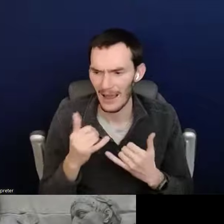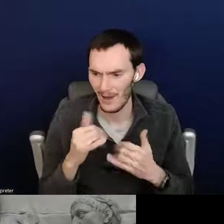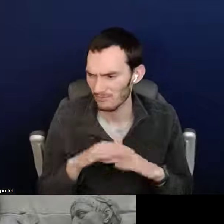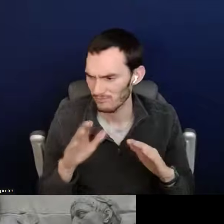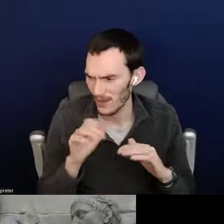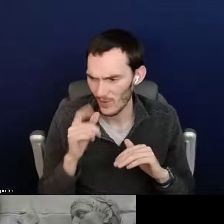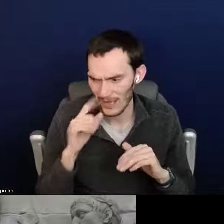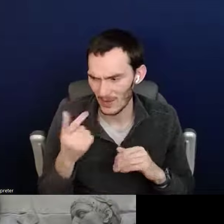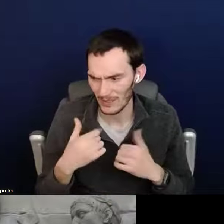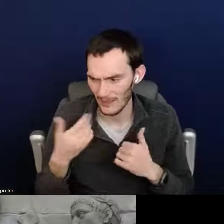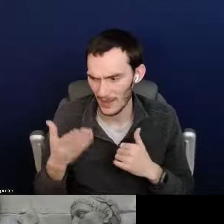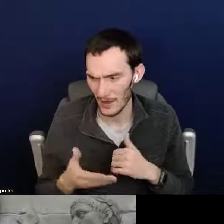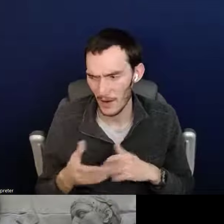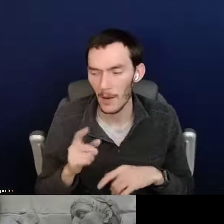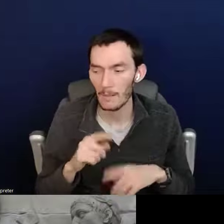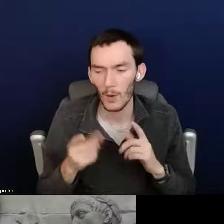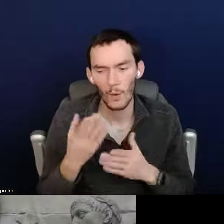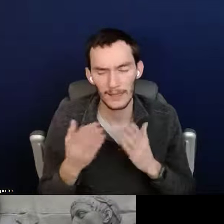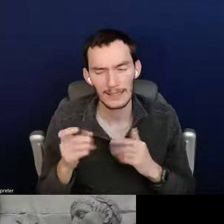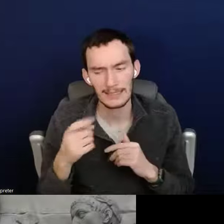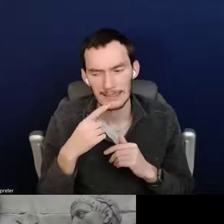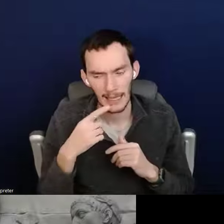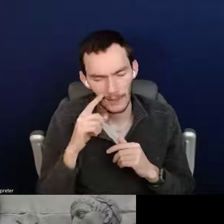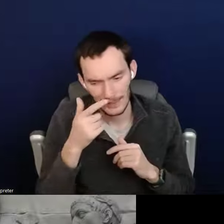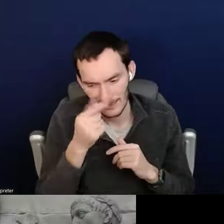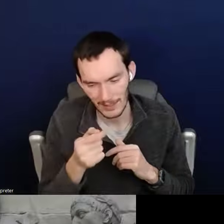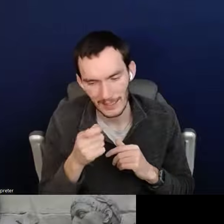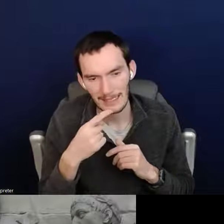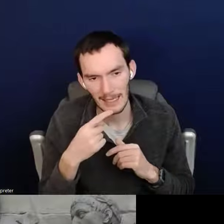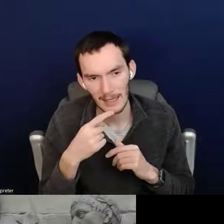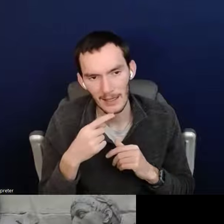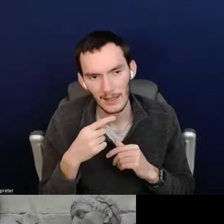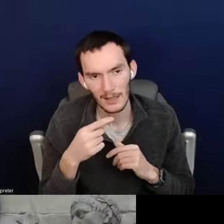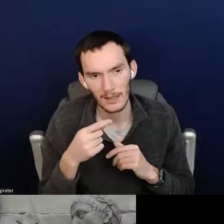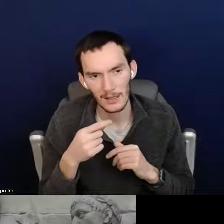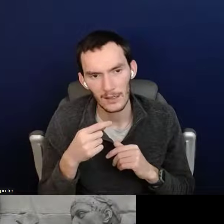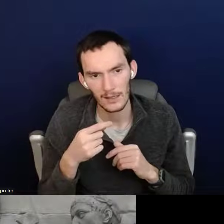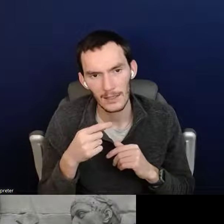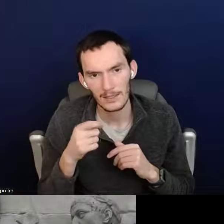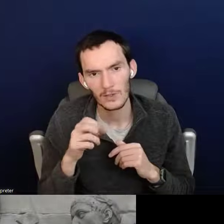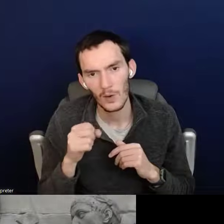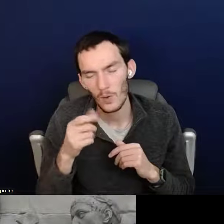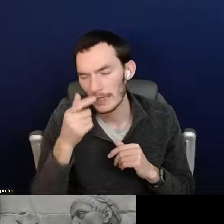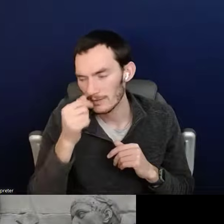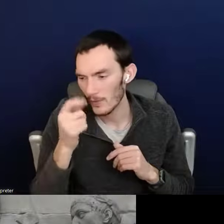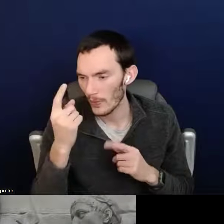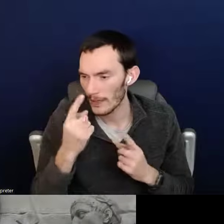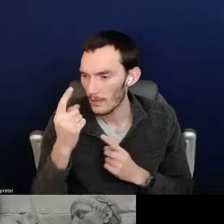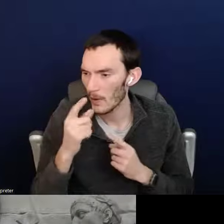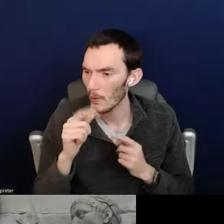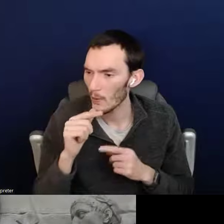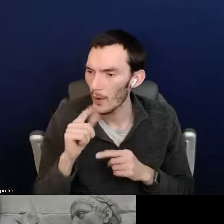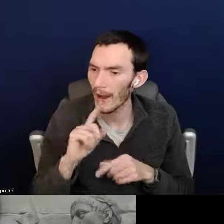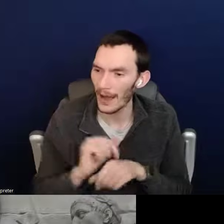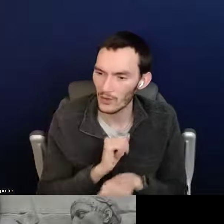living there. But one of the things that he said that I thought was really interesting, he was just like, wouldn't it be, it's so interesting to think about who